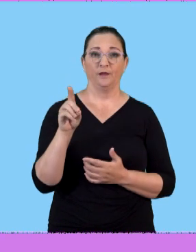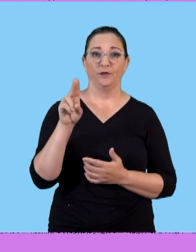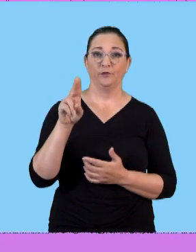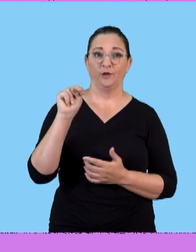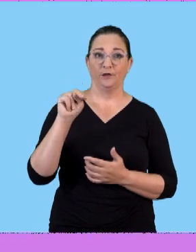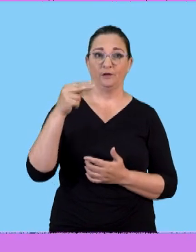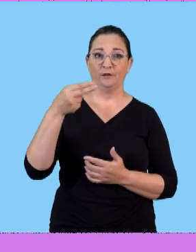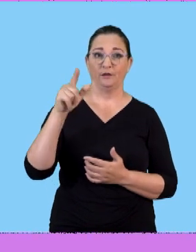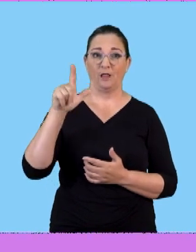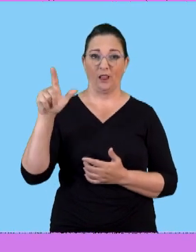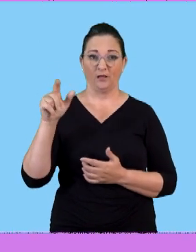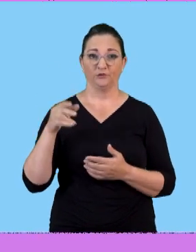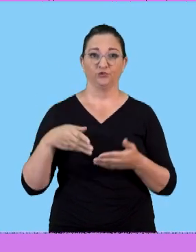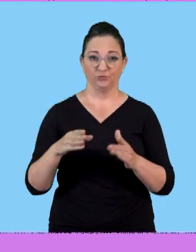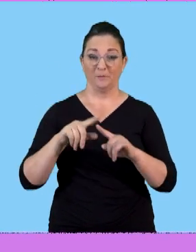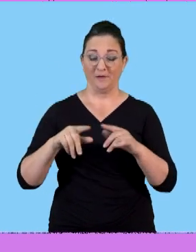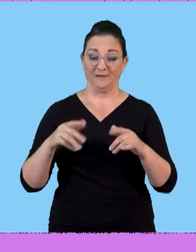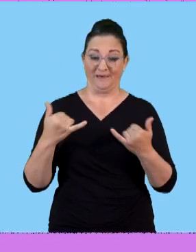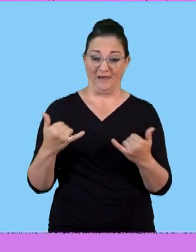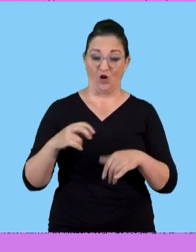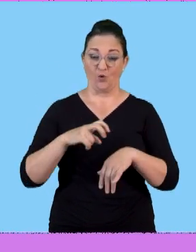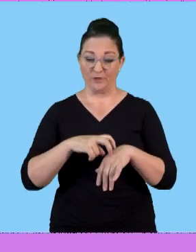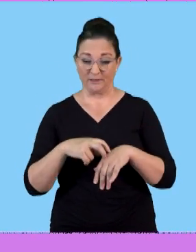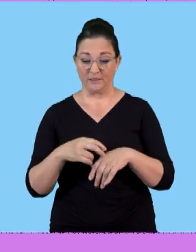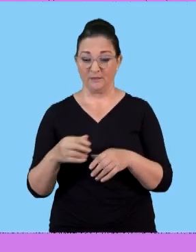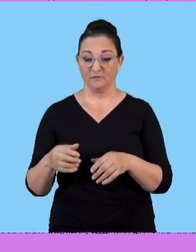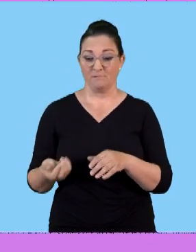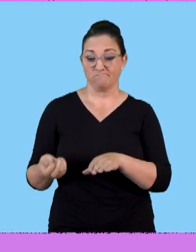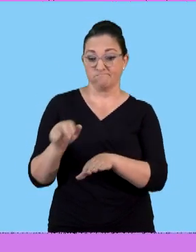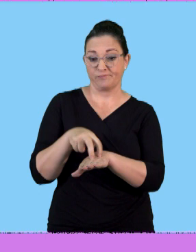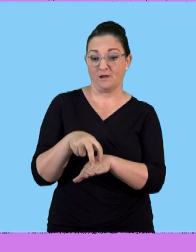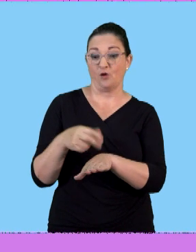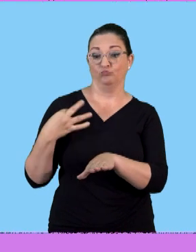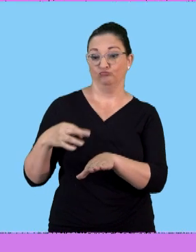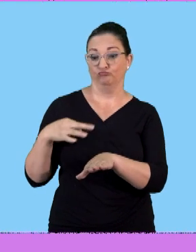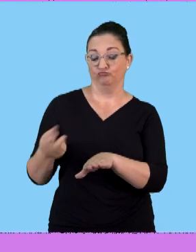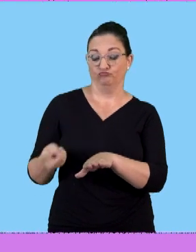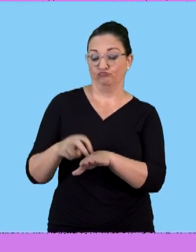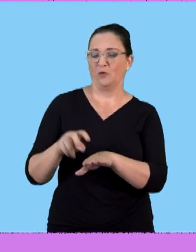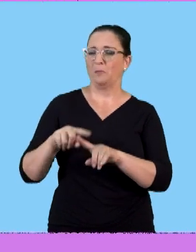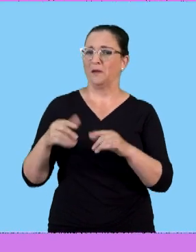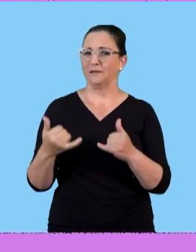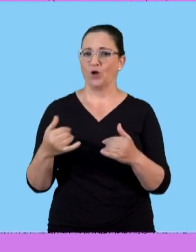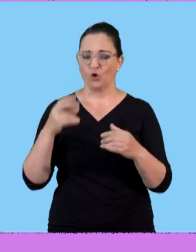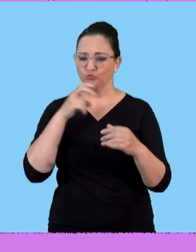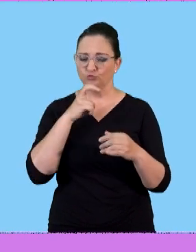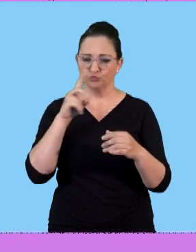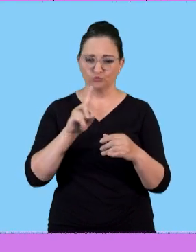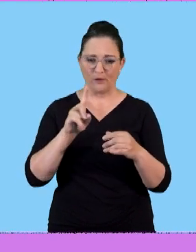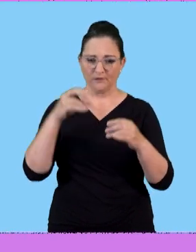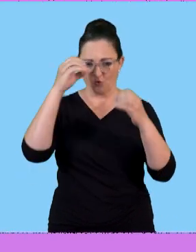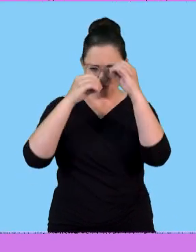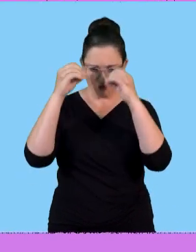at Garsfontein Primary School. She used Google Maps and noted that the distance from her home to school